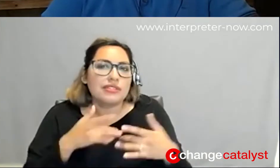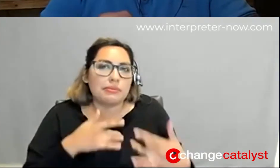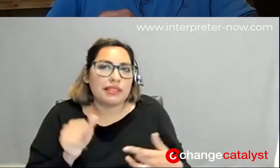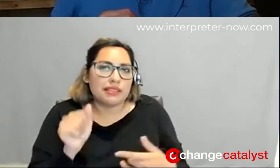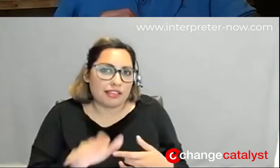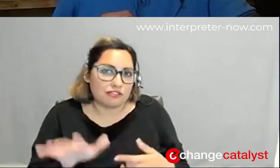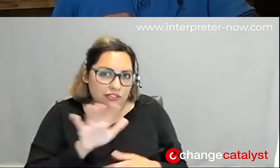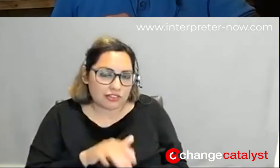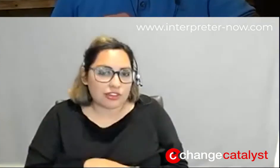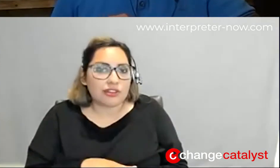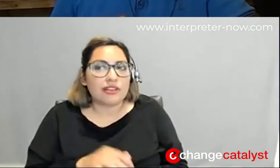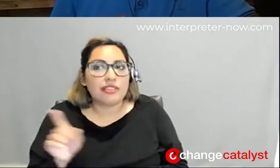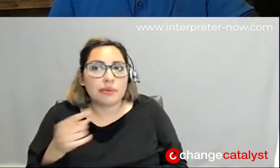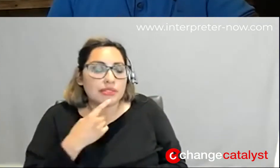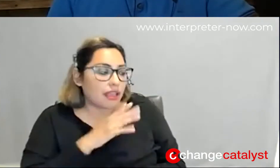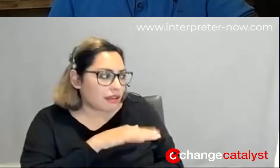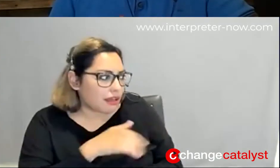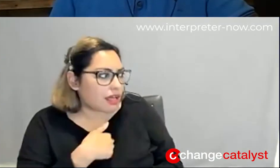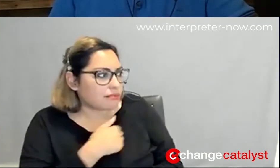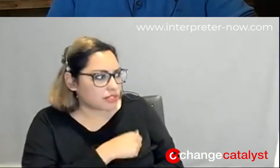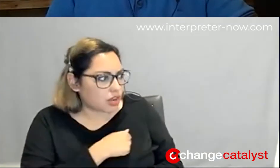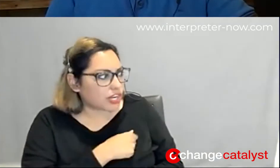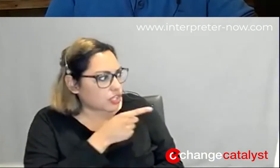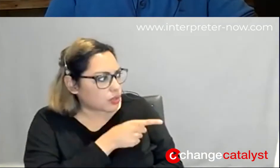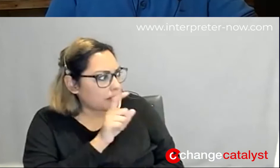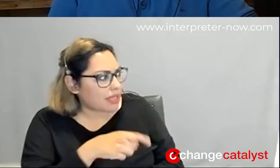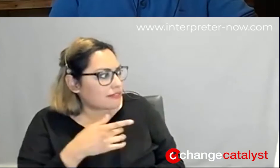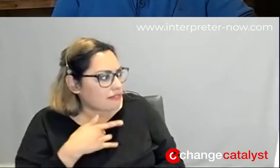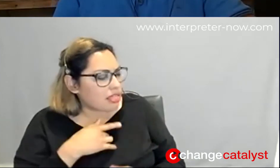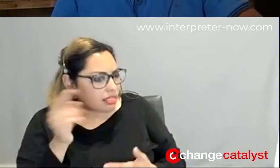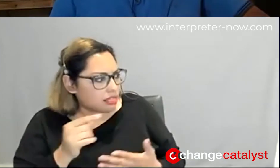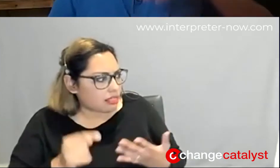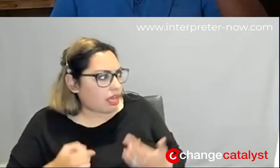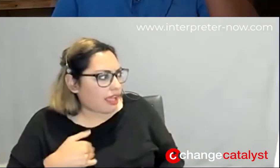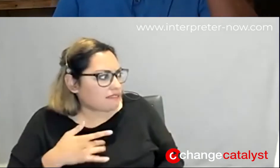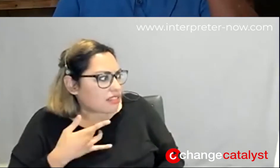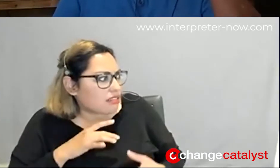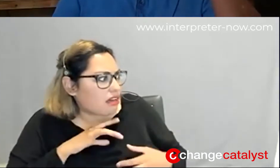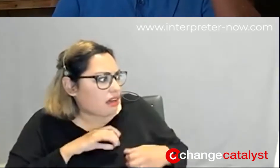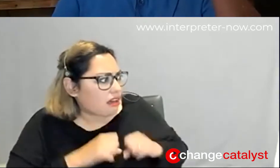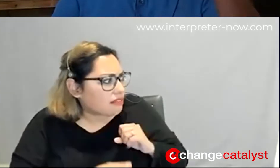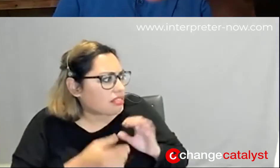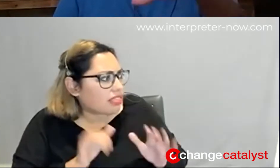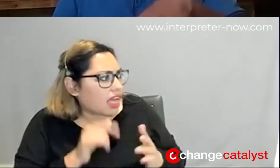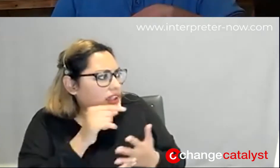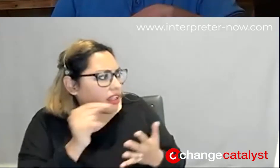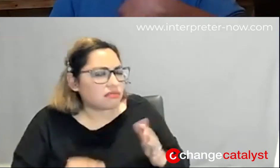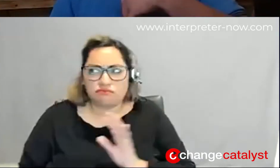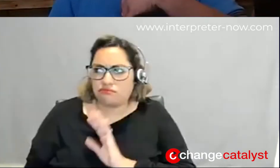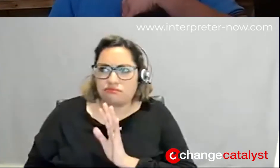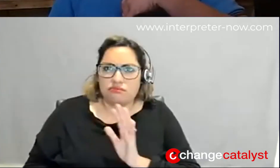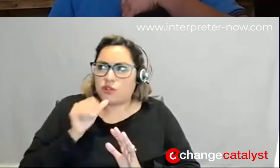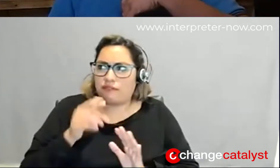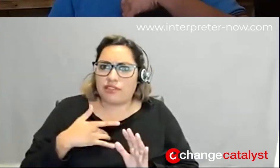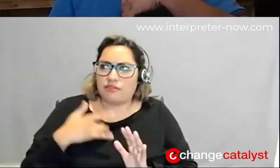whole, I'm sorry, you must feel this, and I feel awful that. And I was like, don't feel sorry for